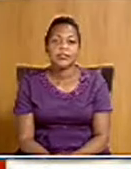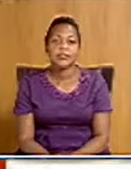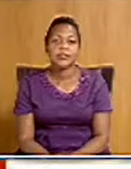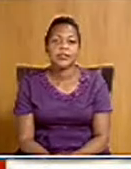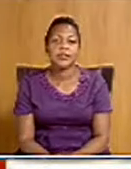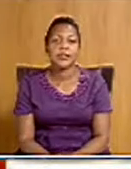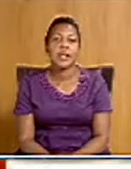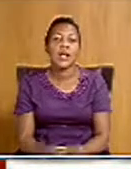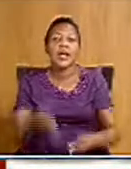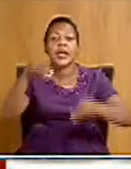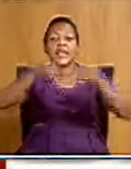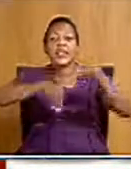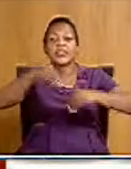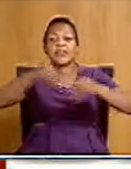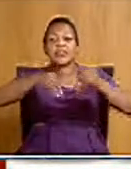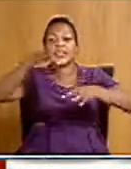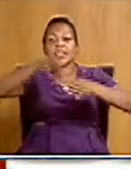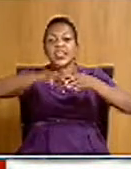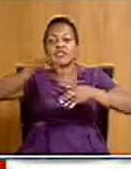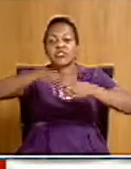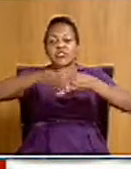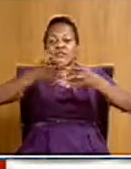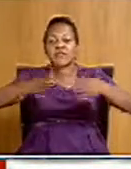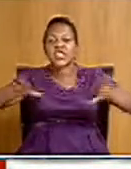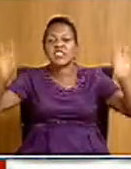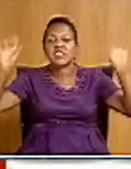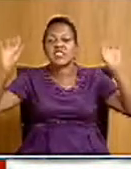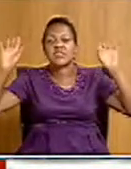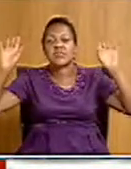The elections are over.